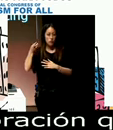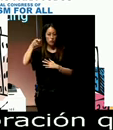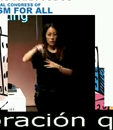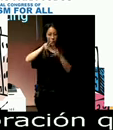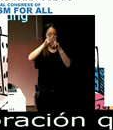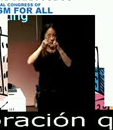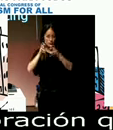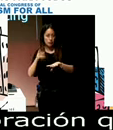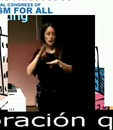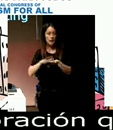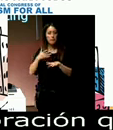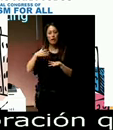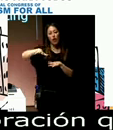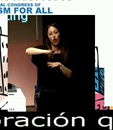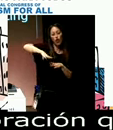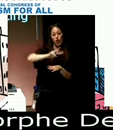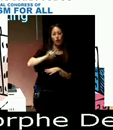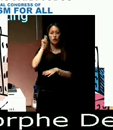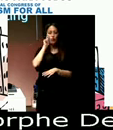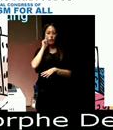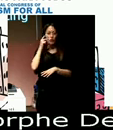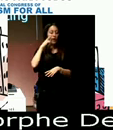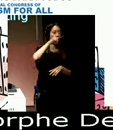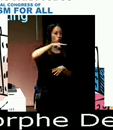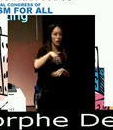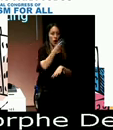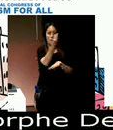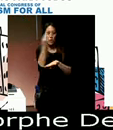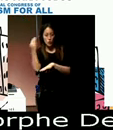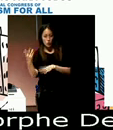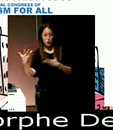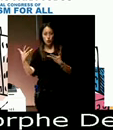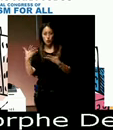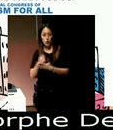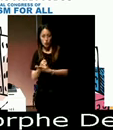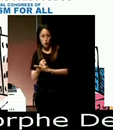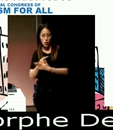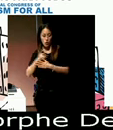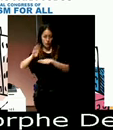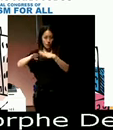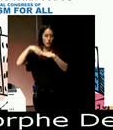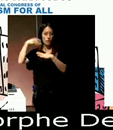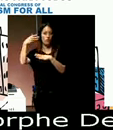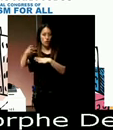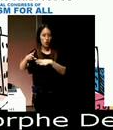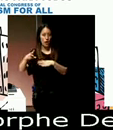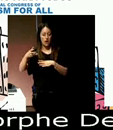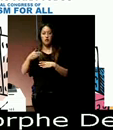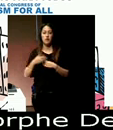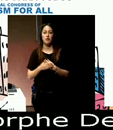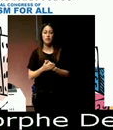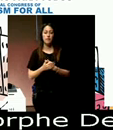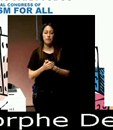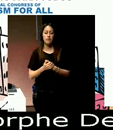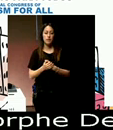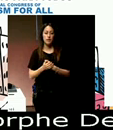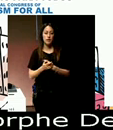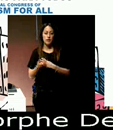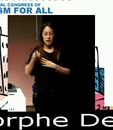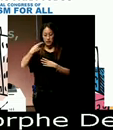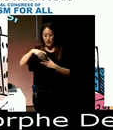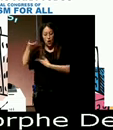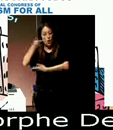studies and inceptions for tourist destinations, museums, monuments in the open air,